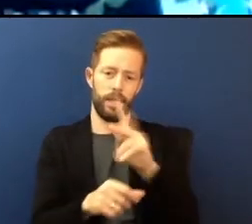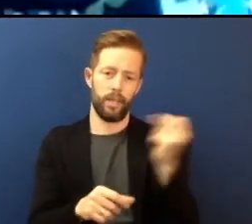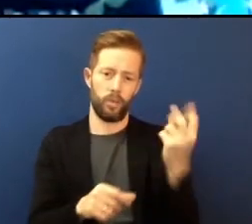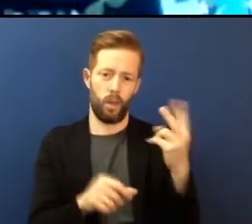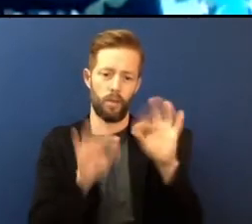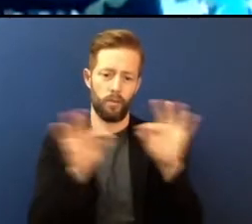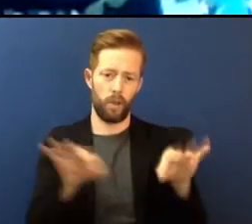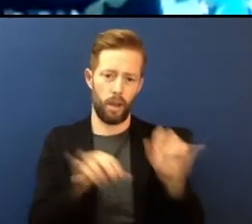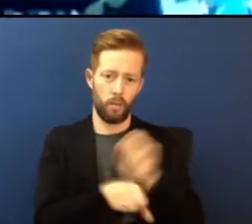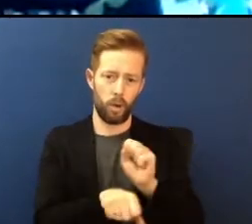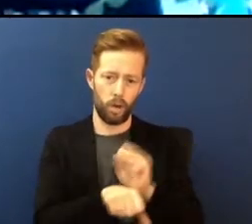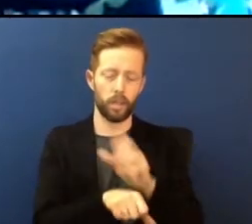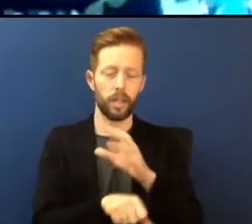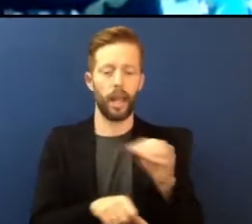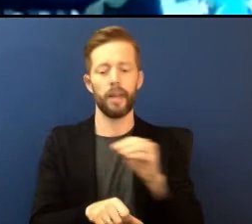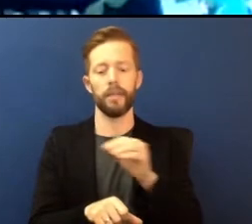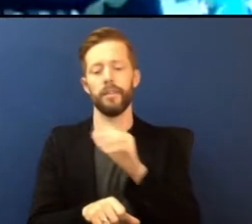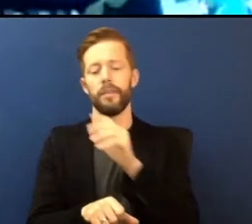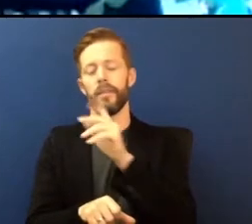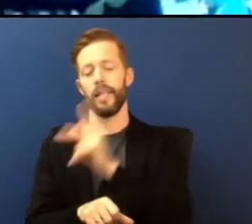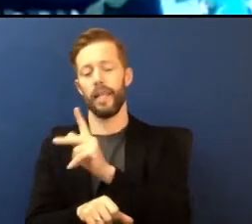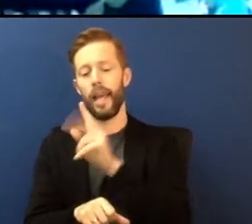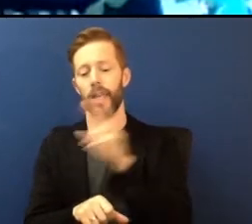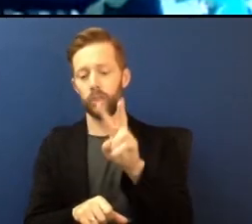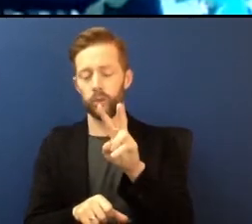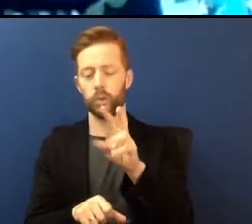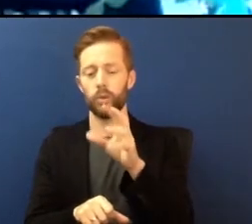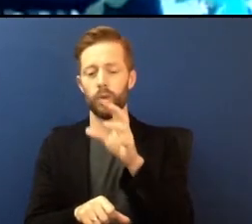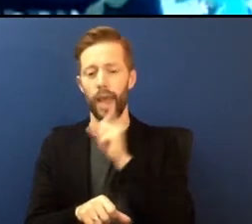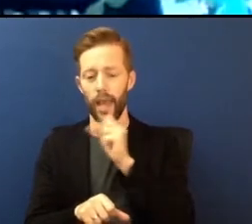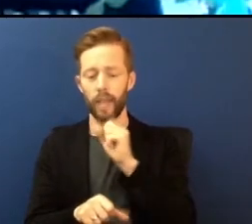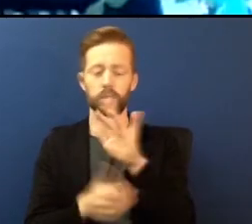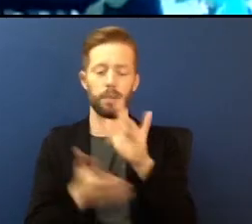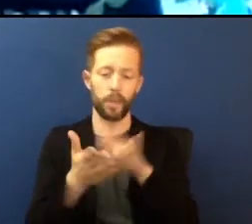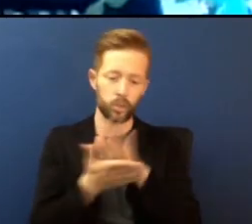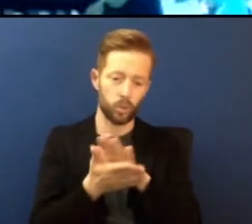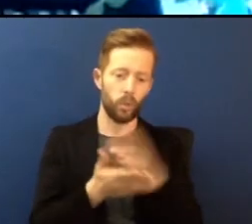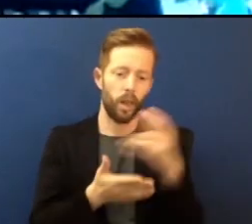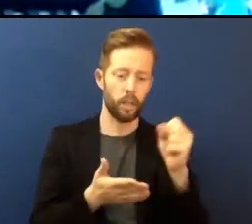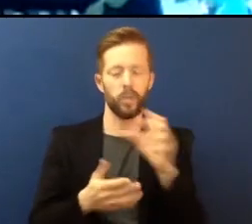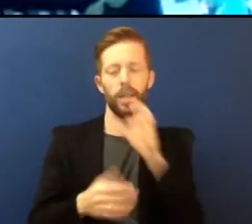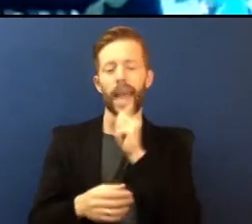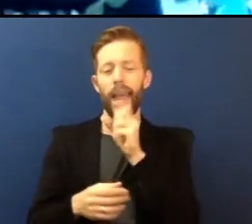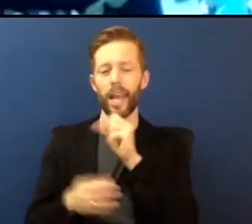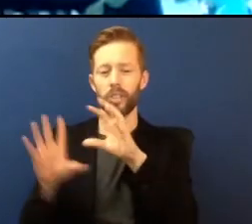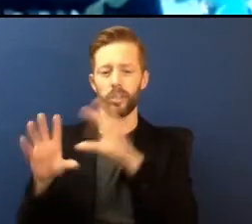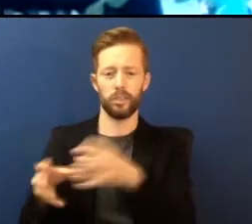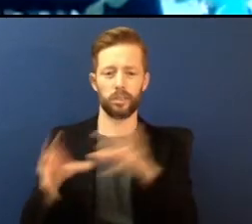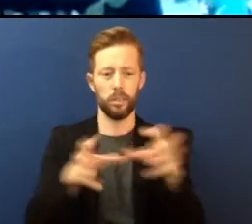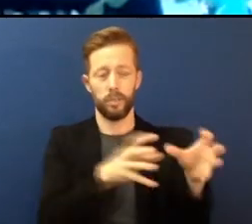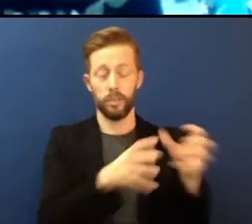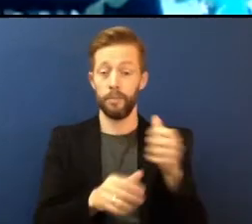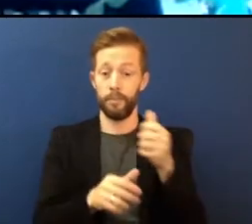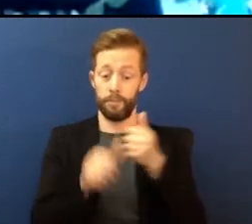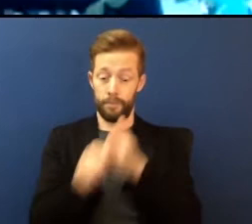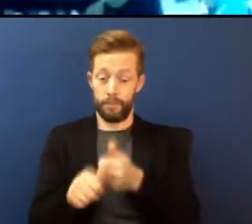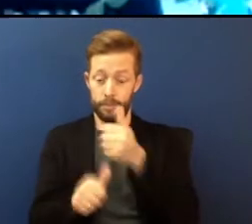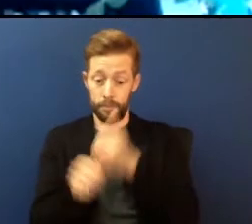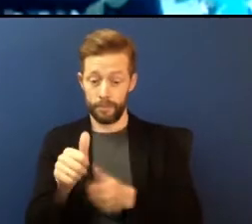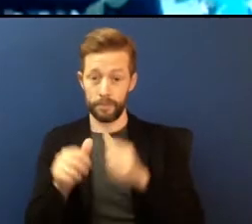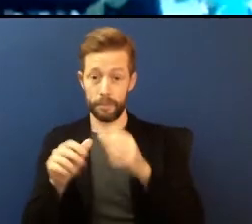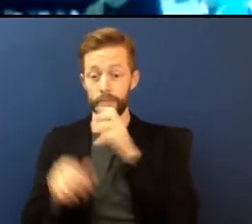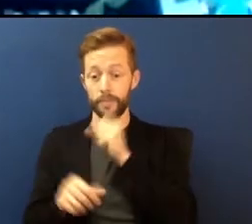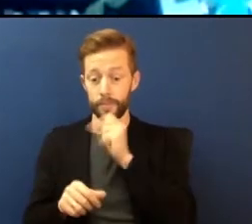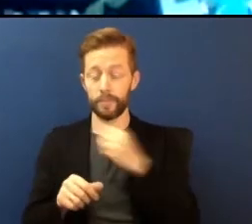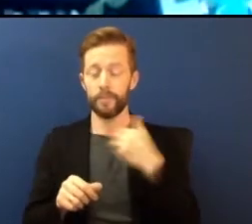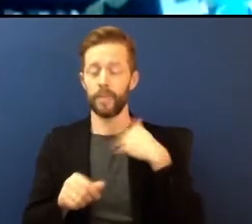application of the K-12 framework. And they do it in age bands. So there's a K2 age band, and then 3 to 5, and then middle school and high school. And at each